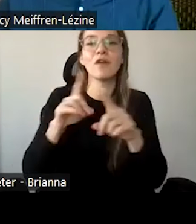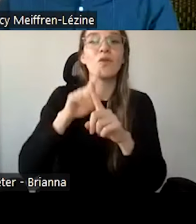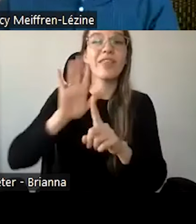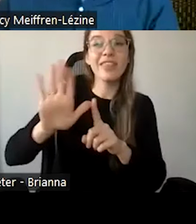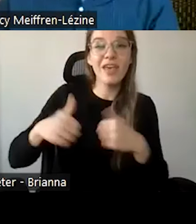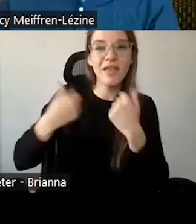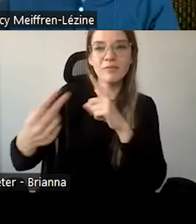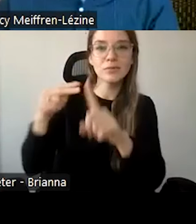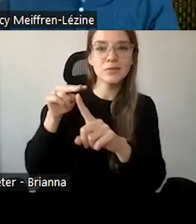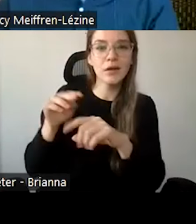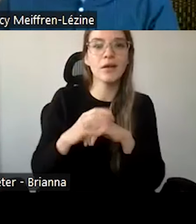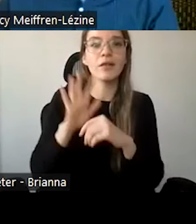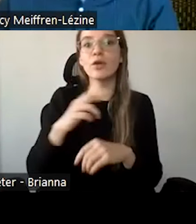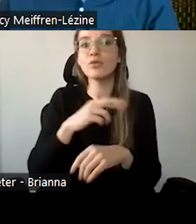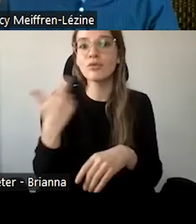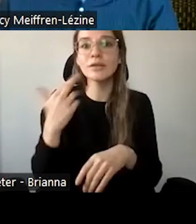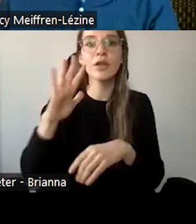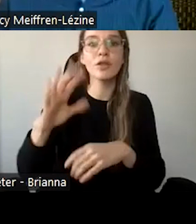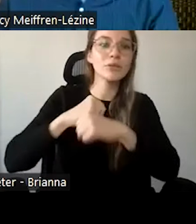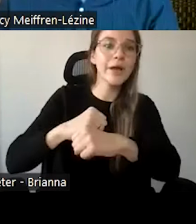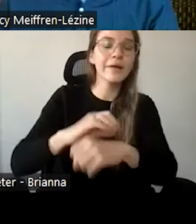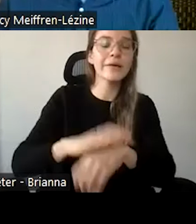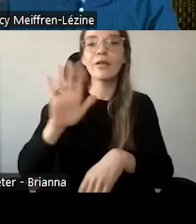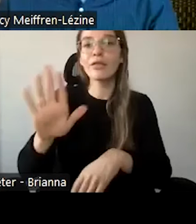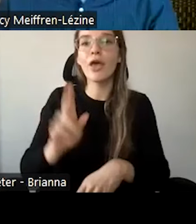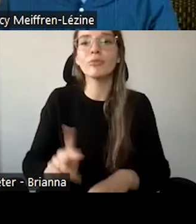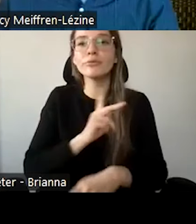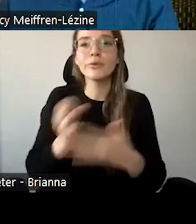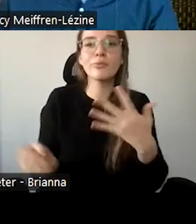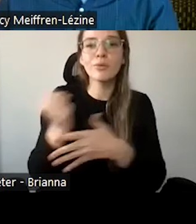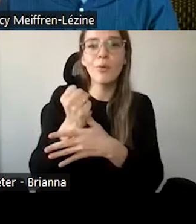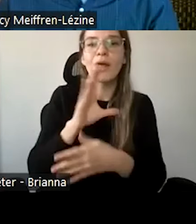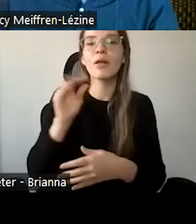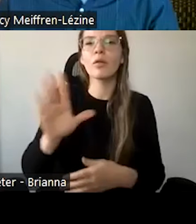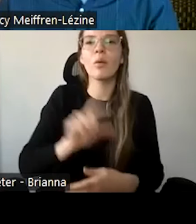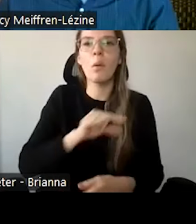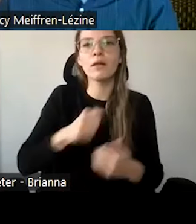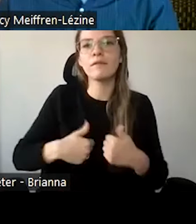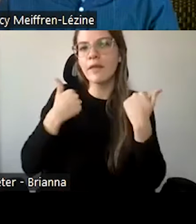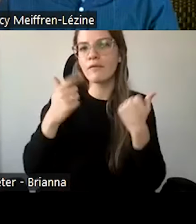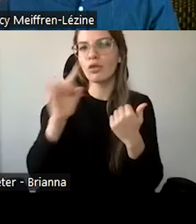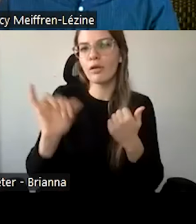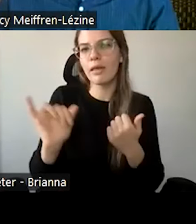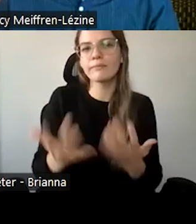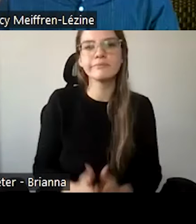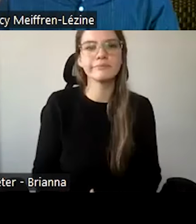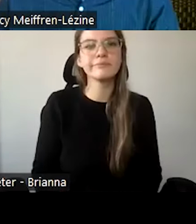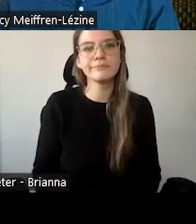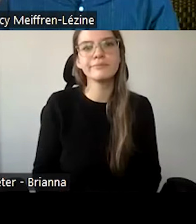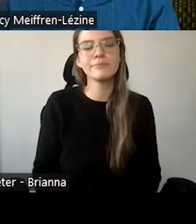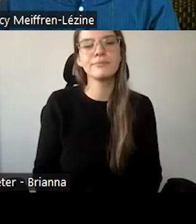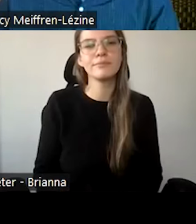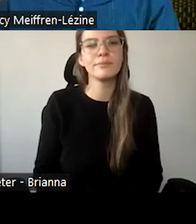and protection, what their priorities are, and what their quality of life does look like. So then